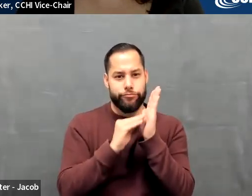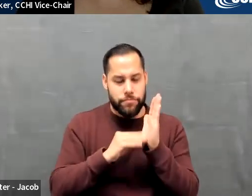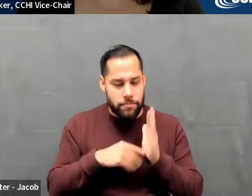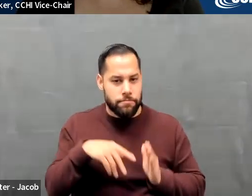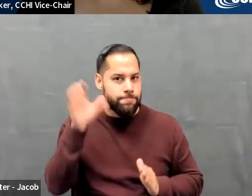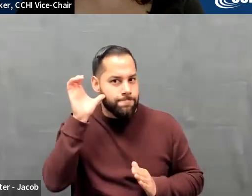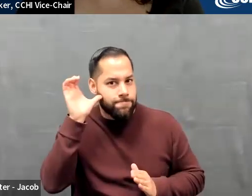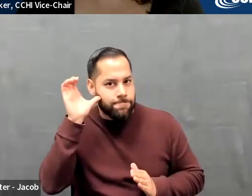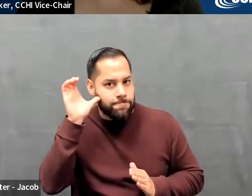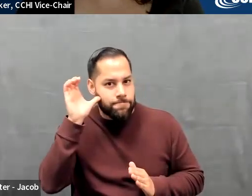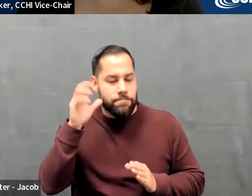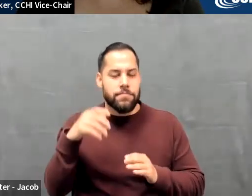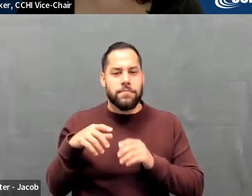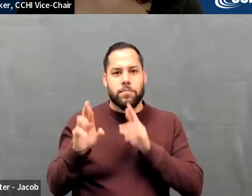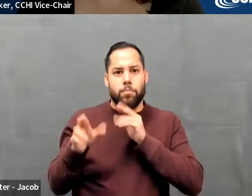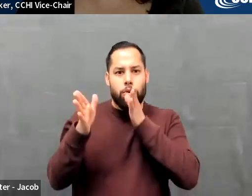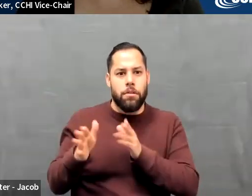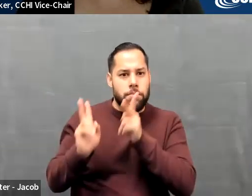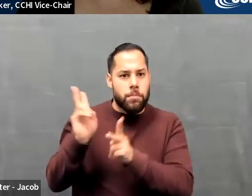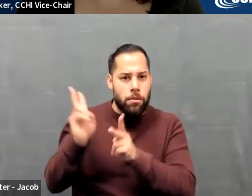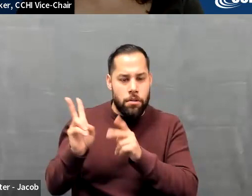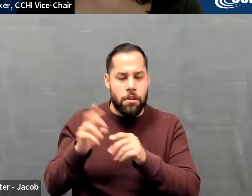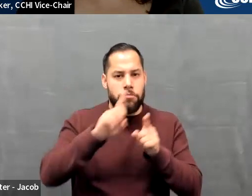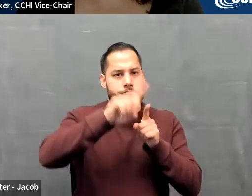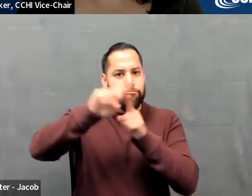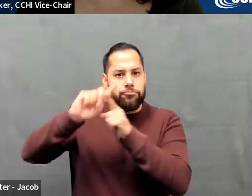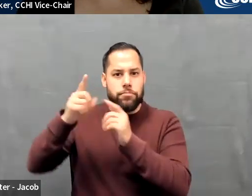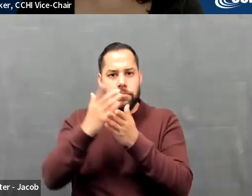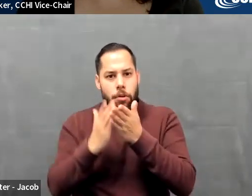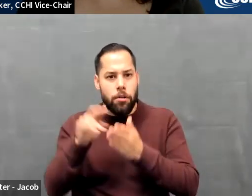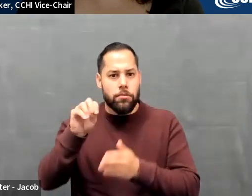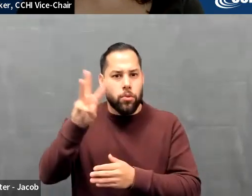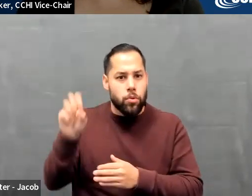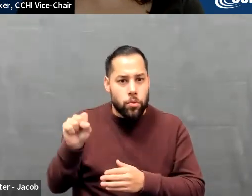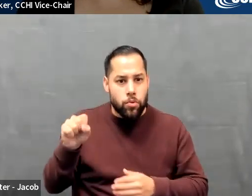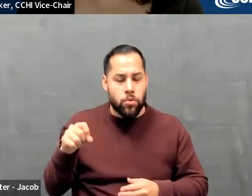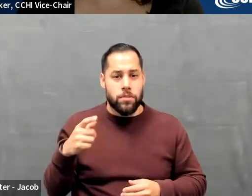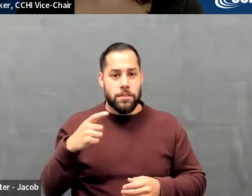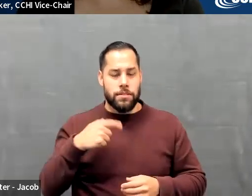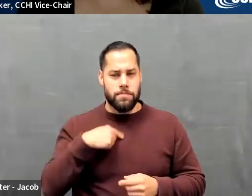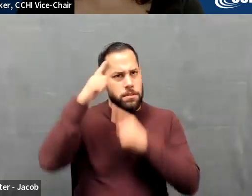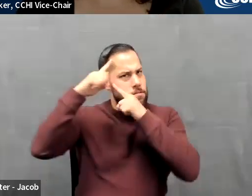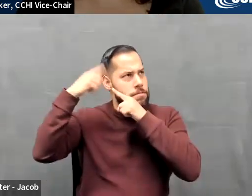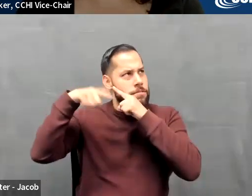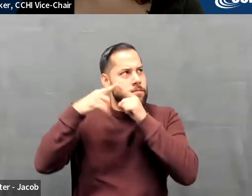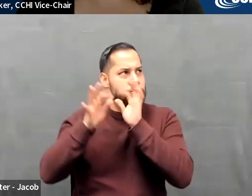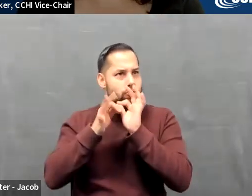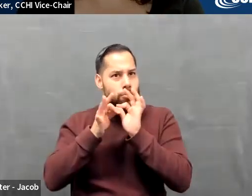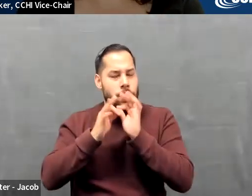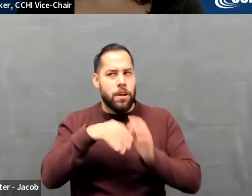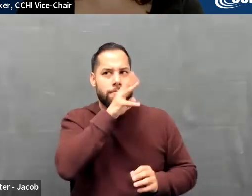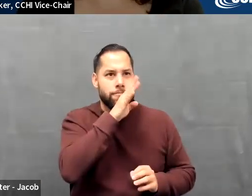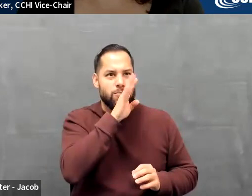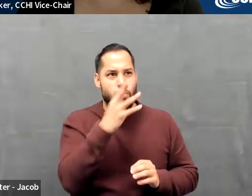I'm listening to the reporters that are like doing the different segments of the news, and I'm interpreting loud because I'm